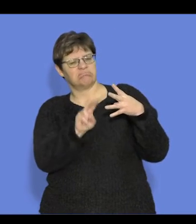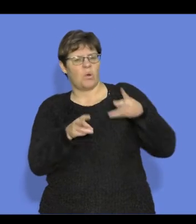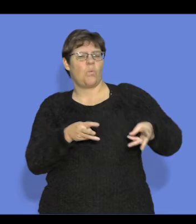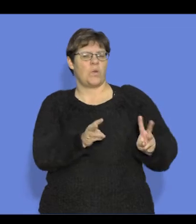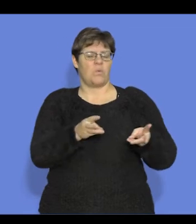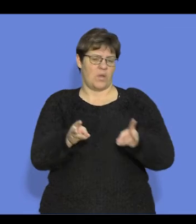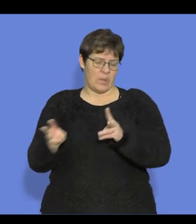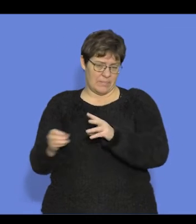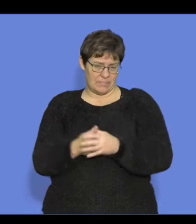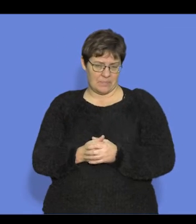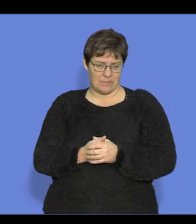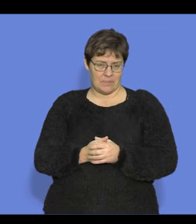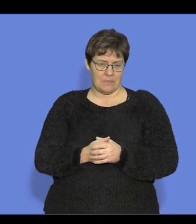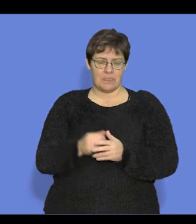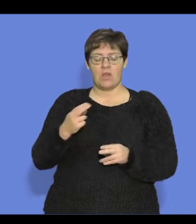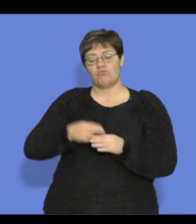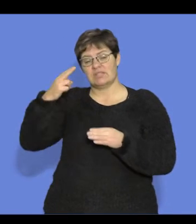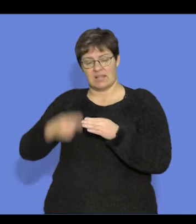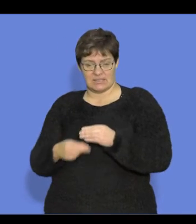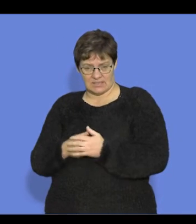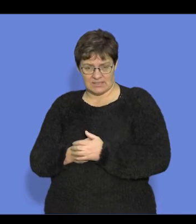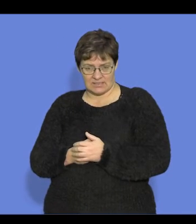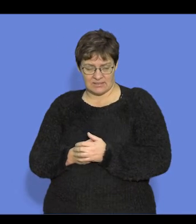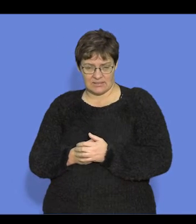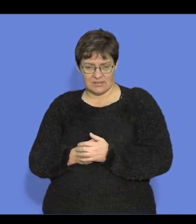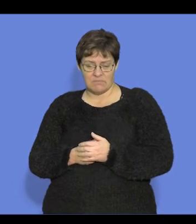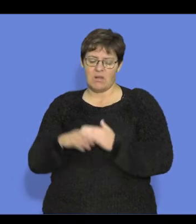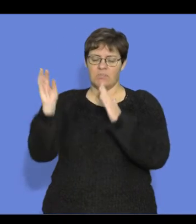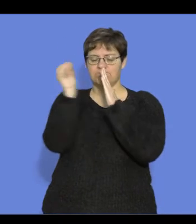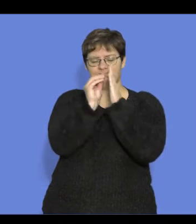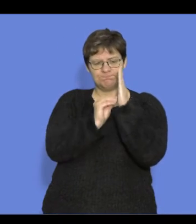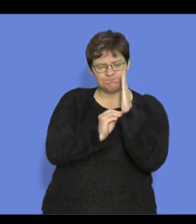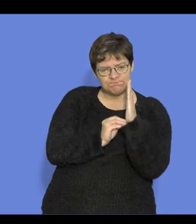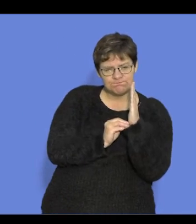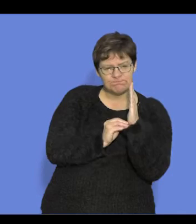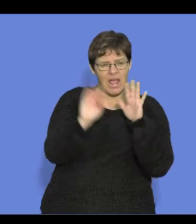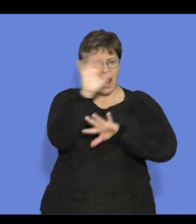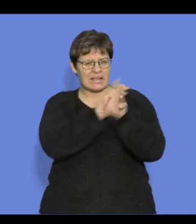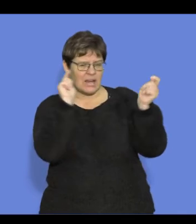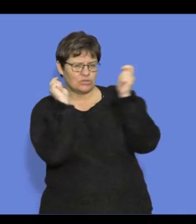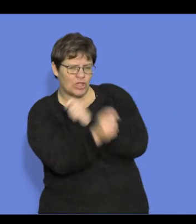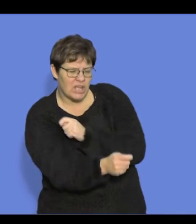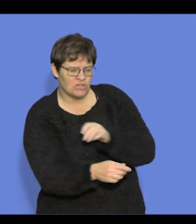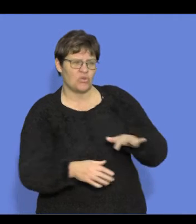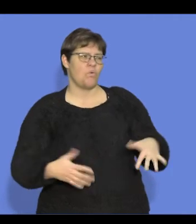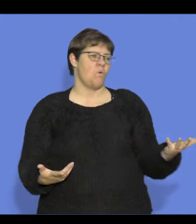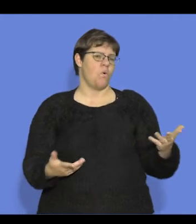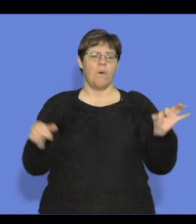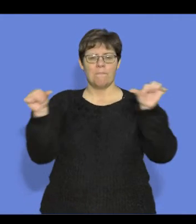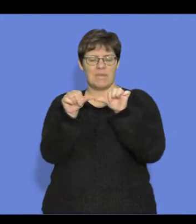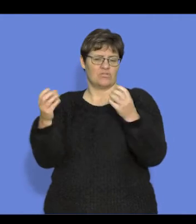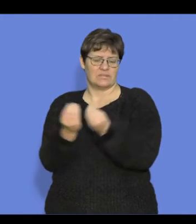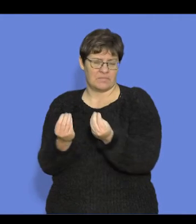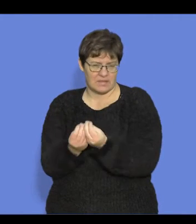method, the results, where you write down, does it change color, or you might measure